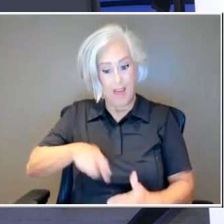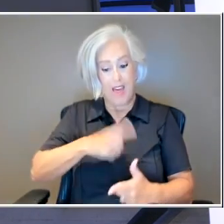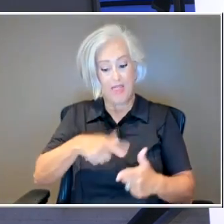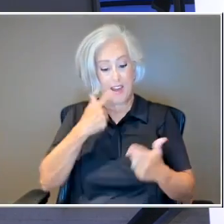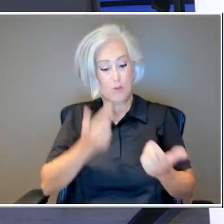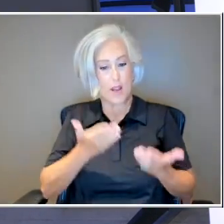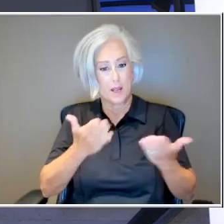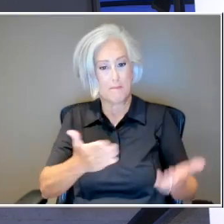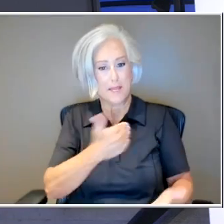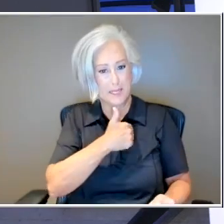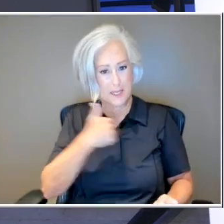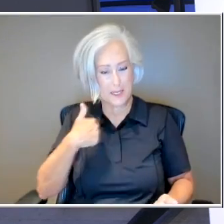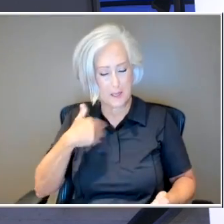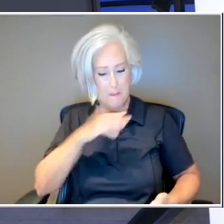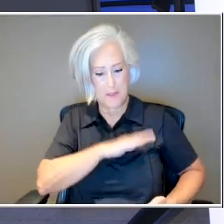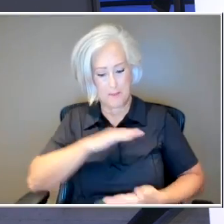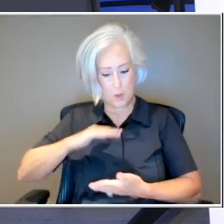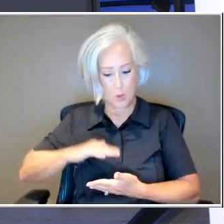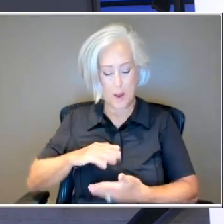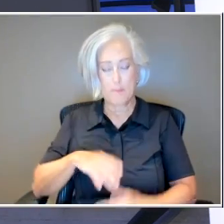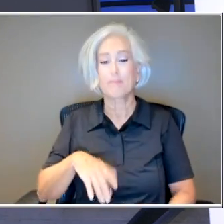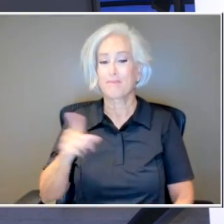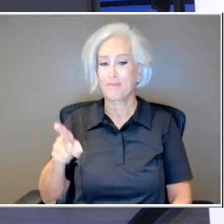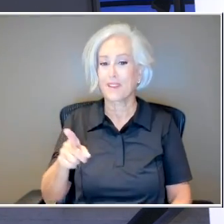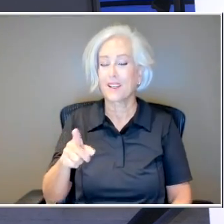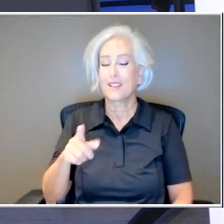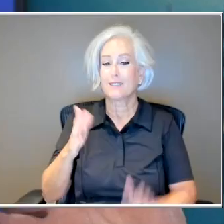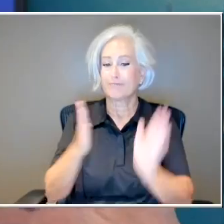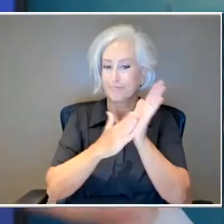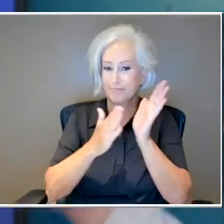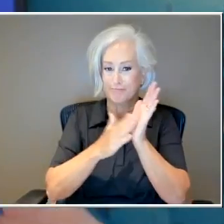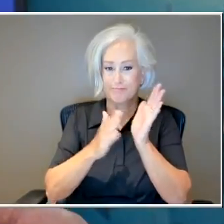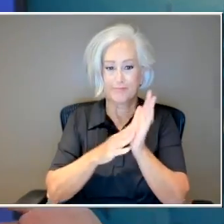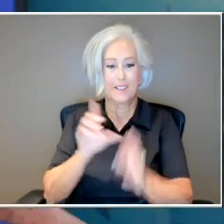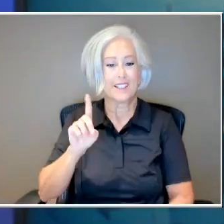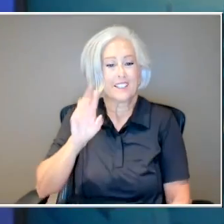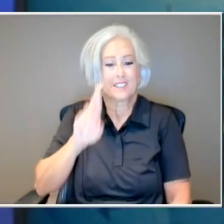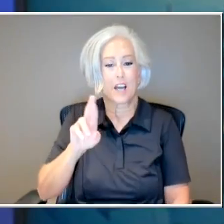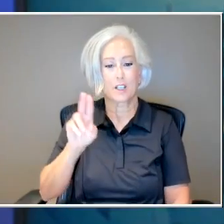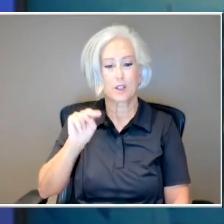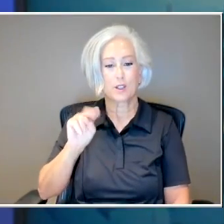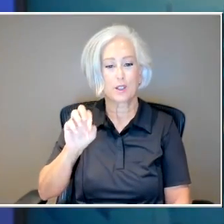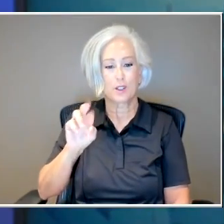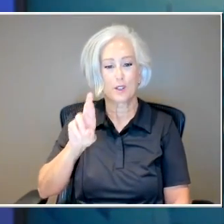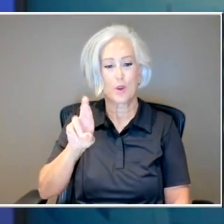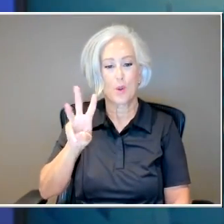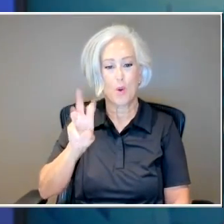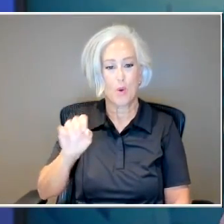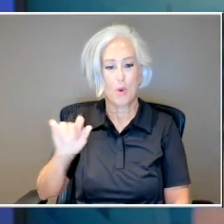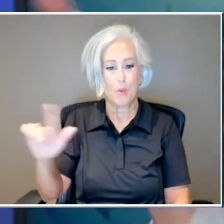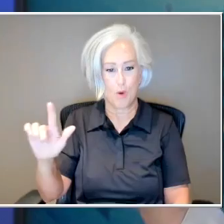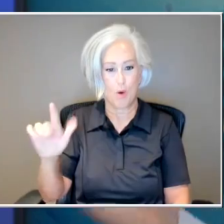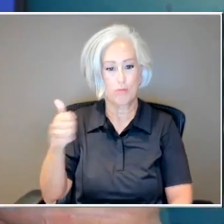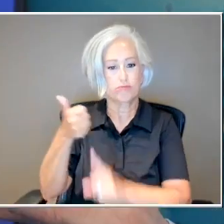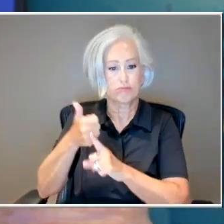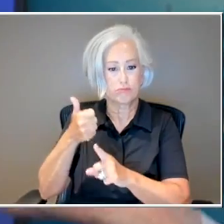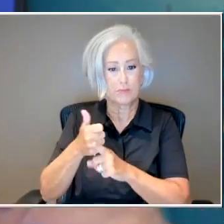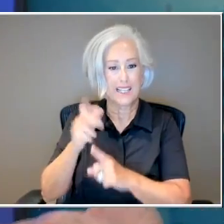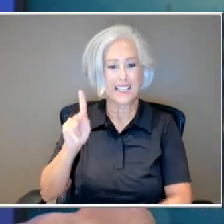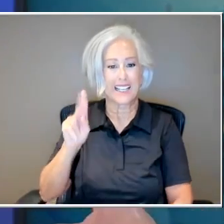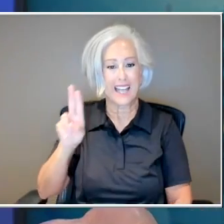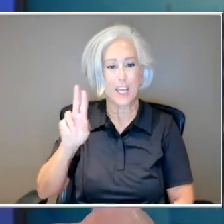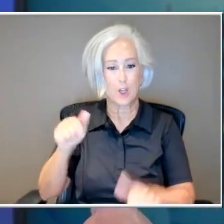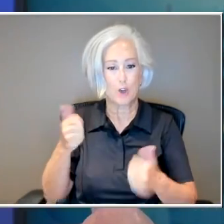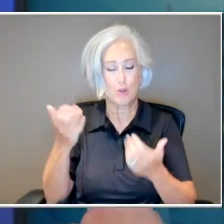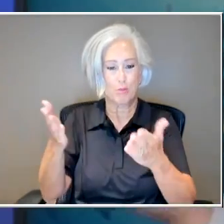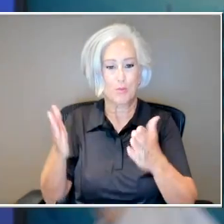get the chronological order. order. I'll just shout out to Dr. Norwald, who's also a KU provider, that the first and most